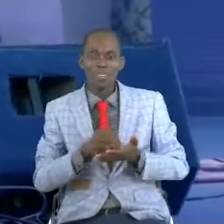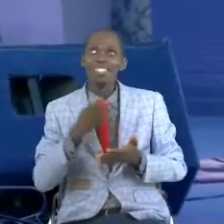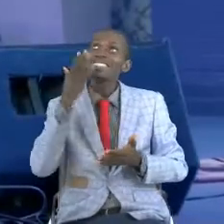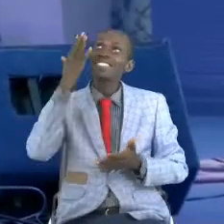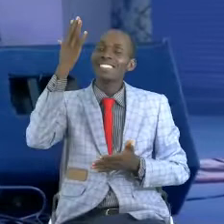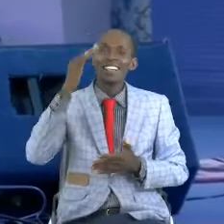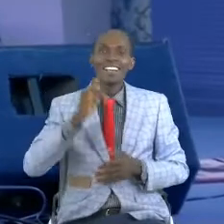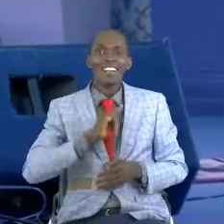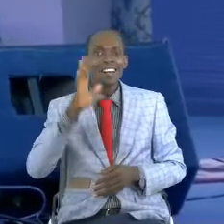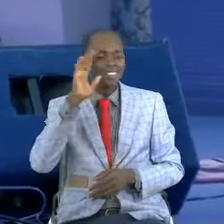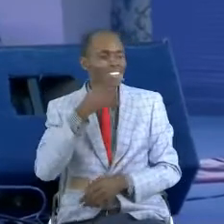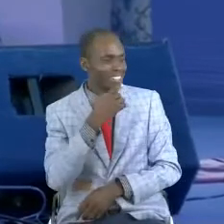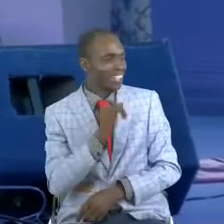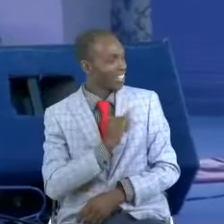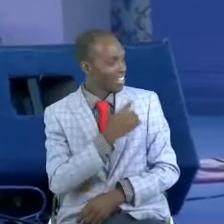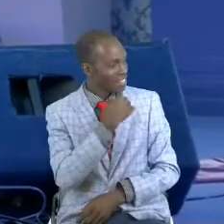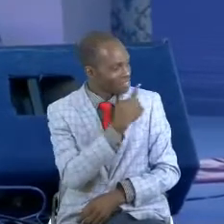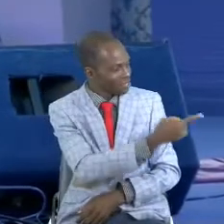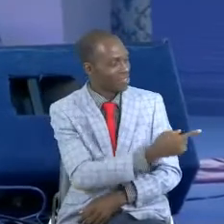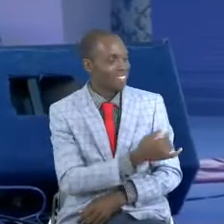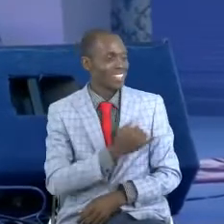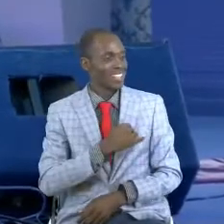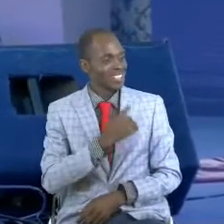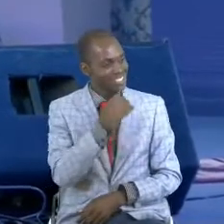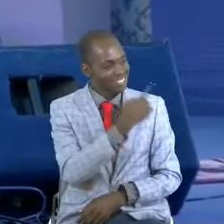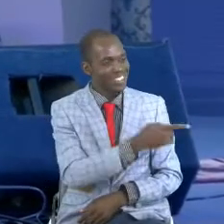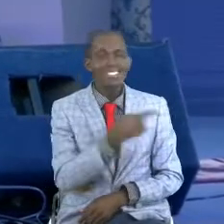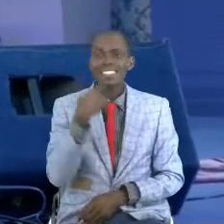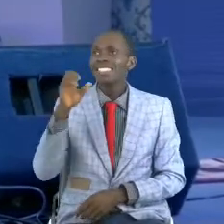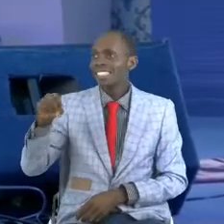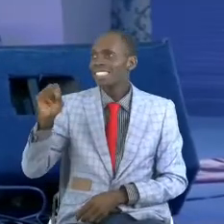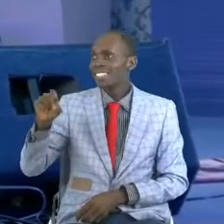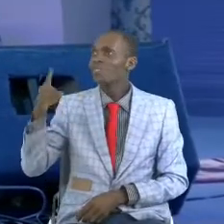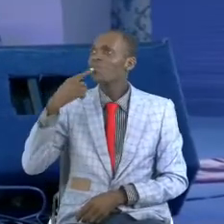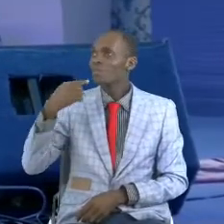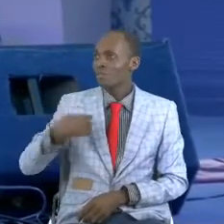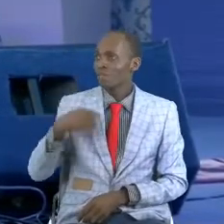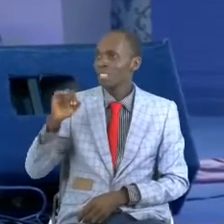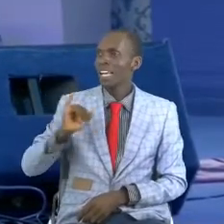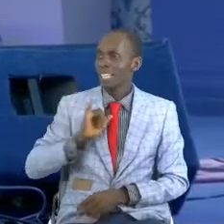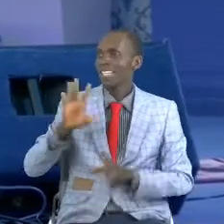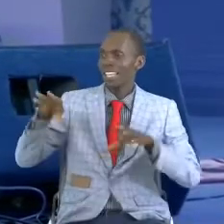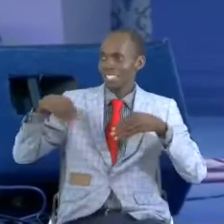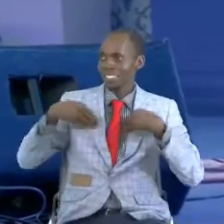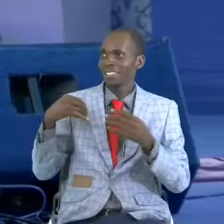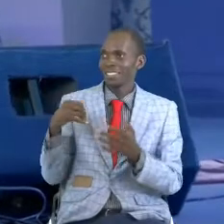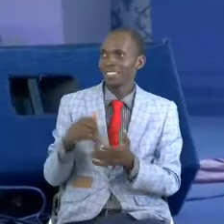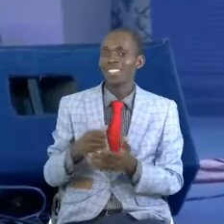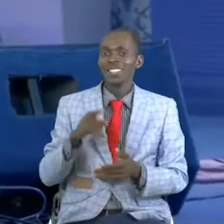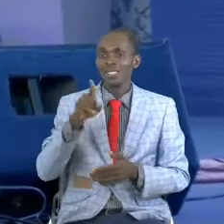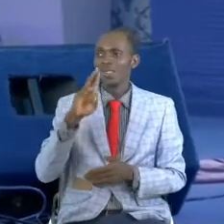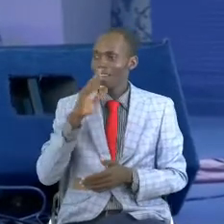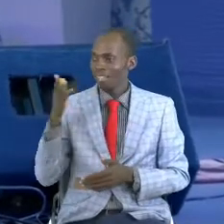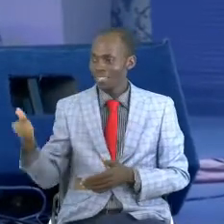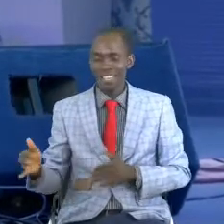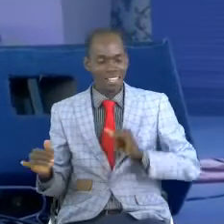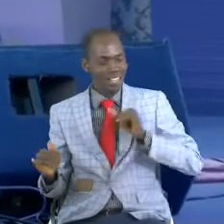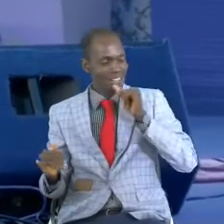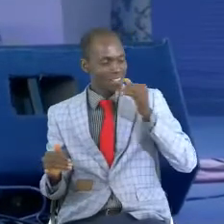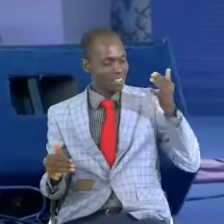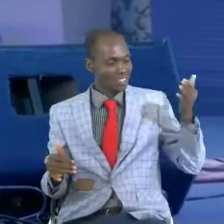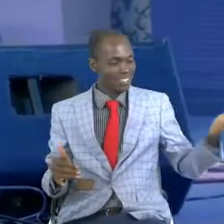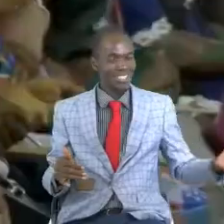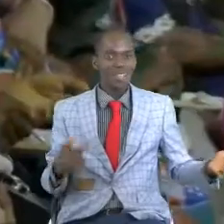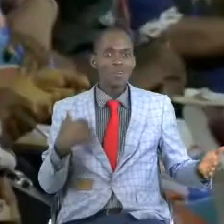I told you, I told. Then you'll say, yes, you told me, and I accepted. You are here, I am here. We'll be